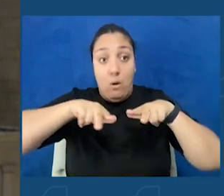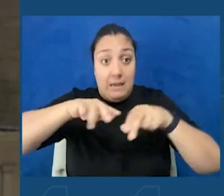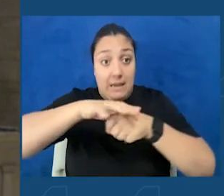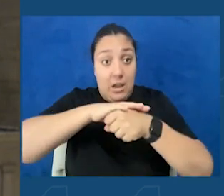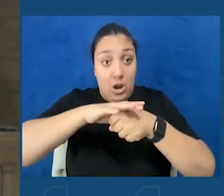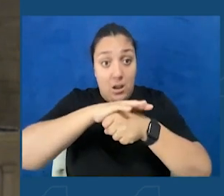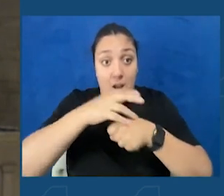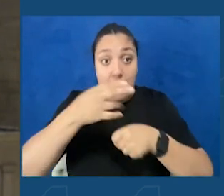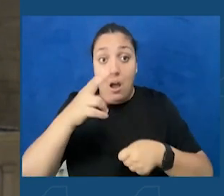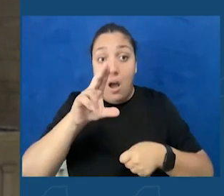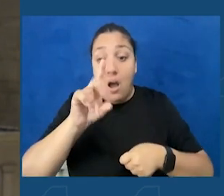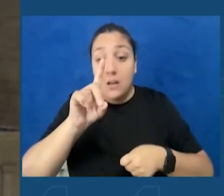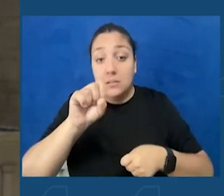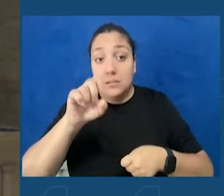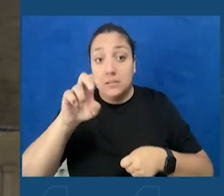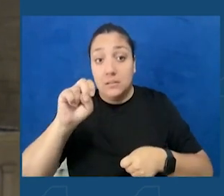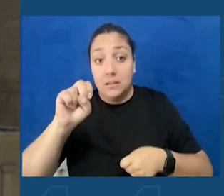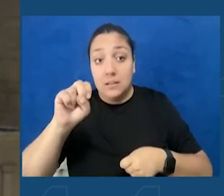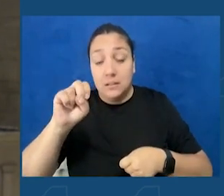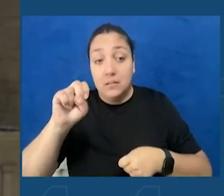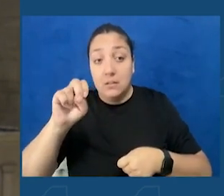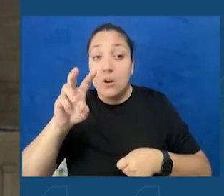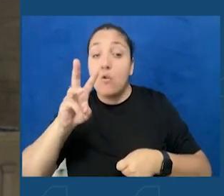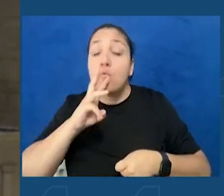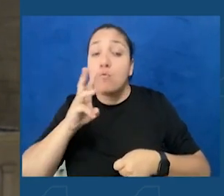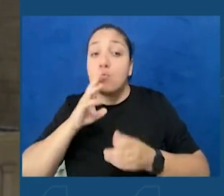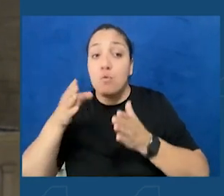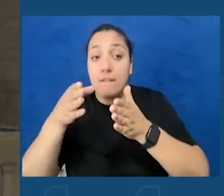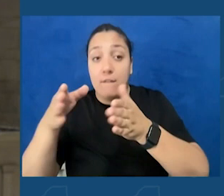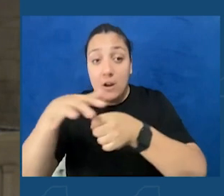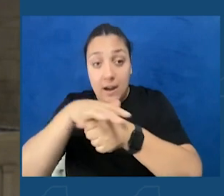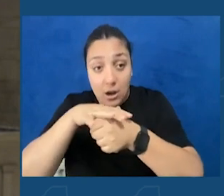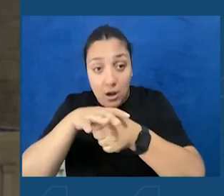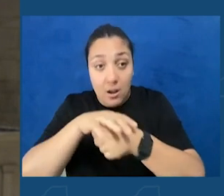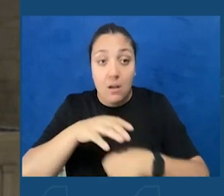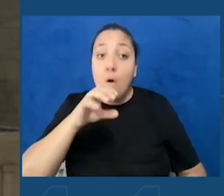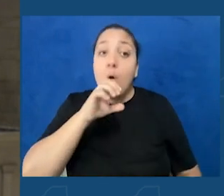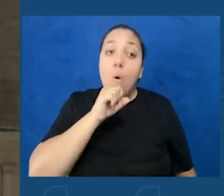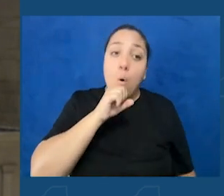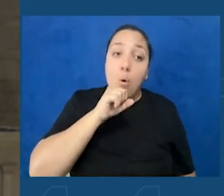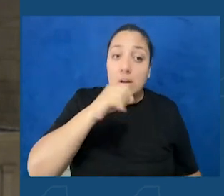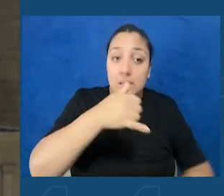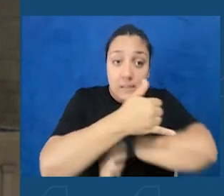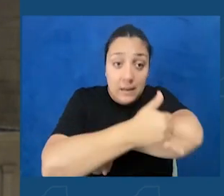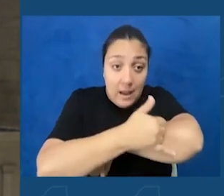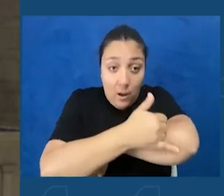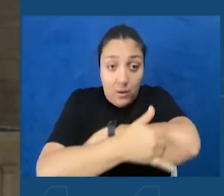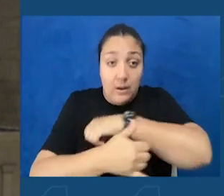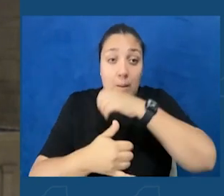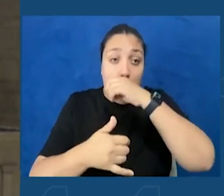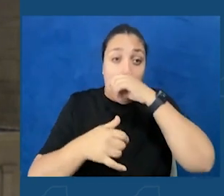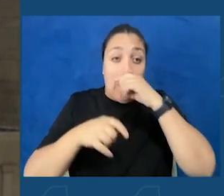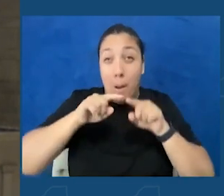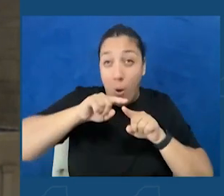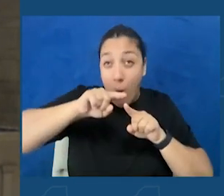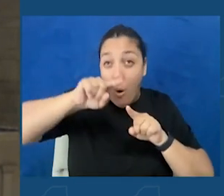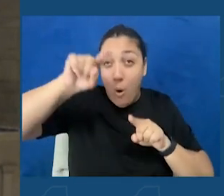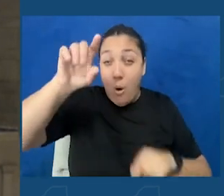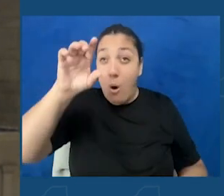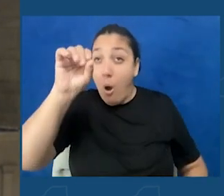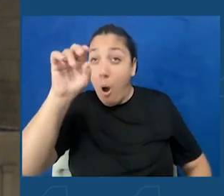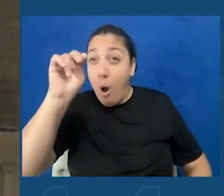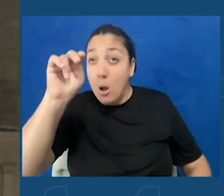streets of Orange County, all the way up to Ontario County, the devastation we saw because of unprecedented rain, 9 inches in a